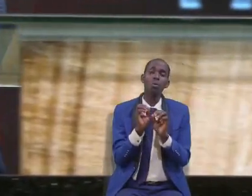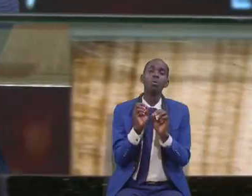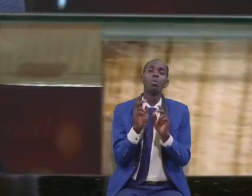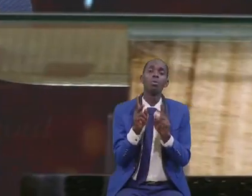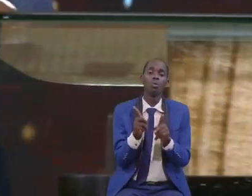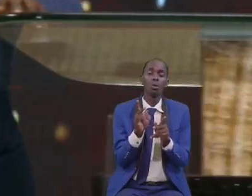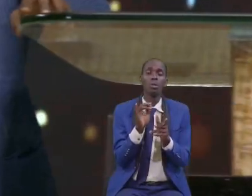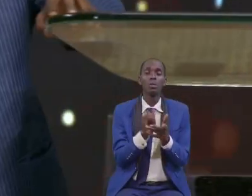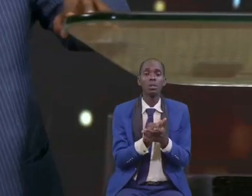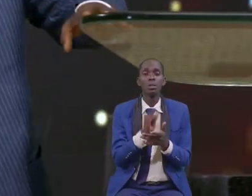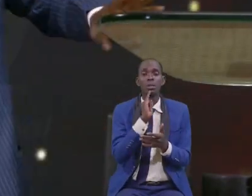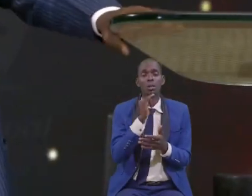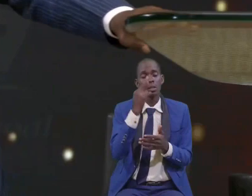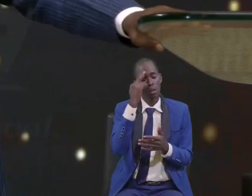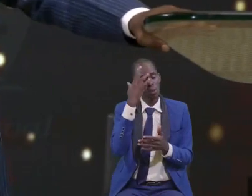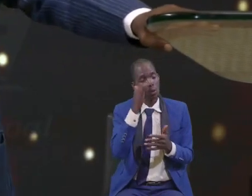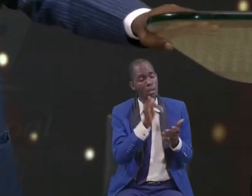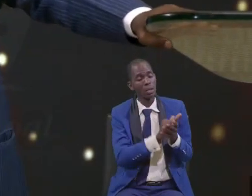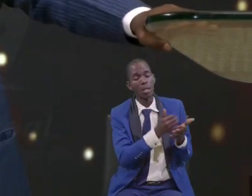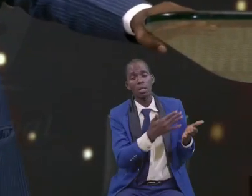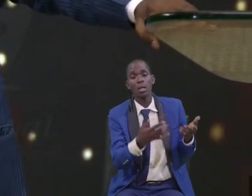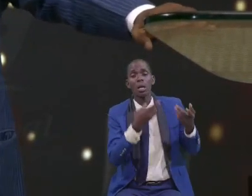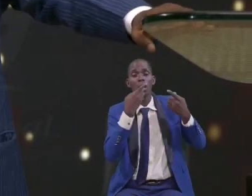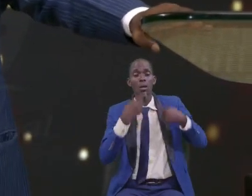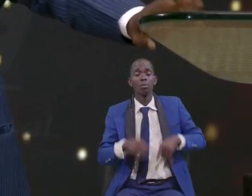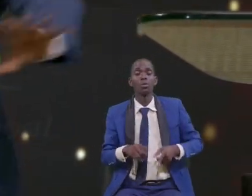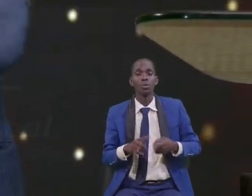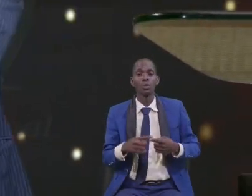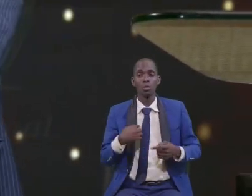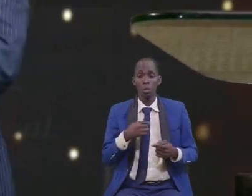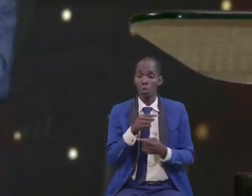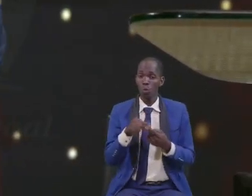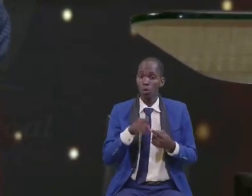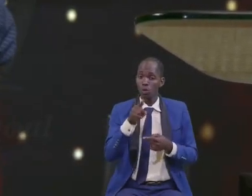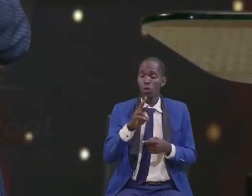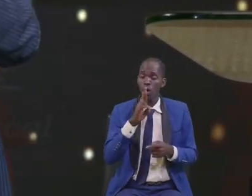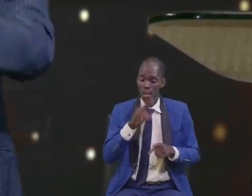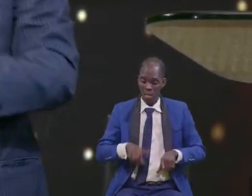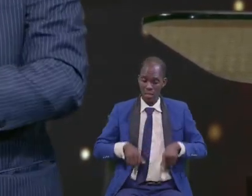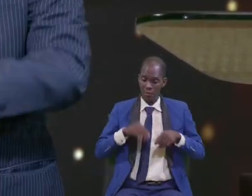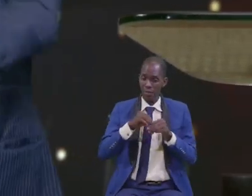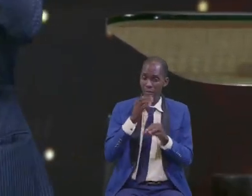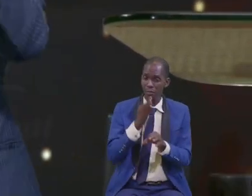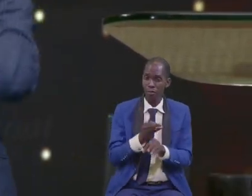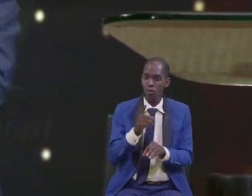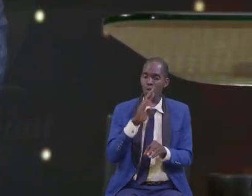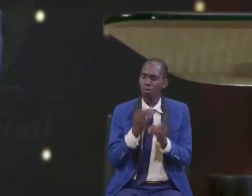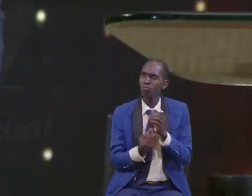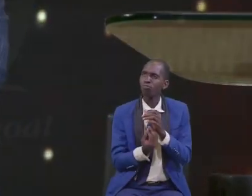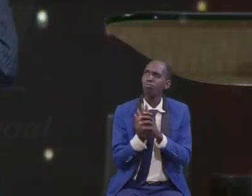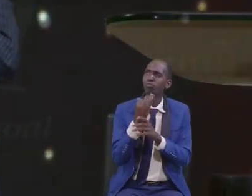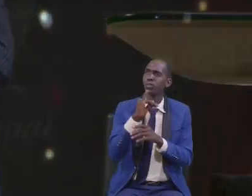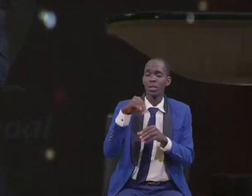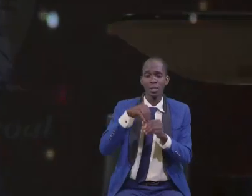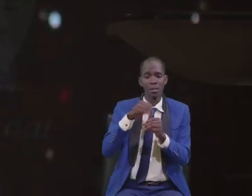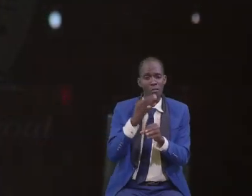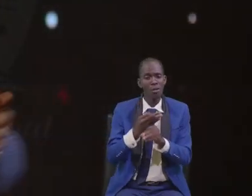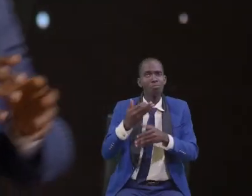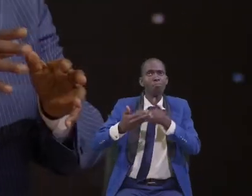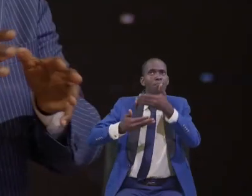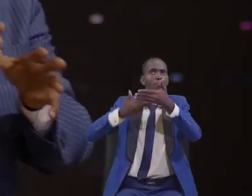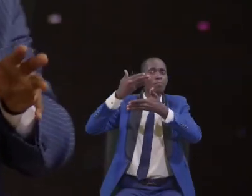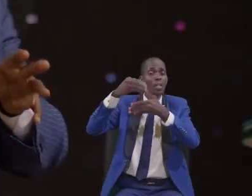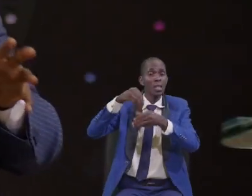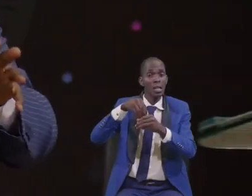that thing came. We're in the faith. We're living in the faith. We're growing in faith. We're progressing in the